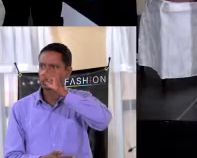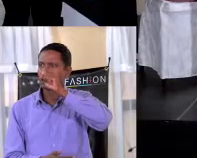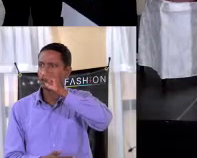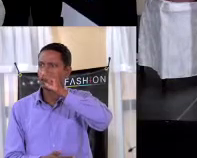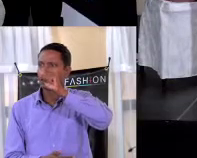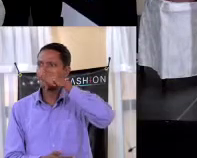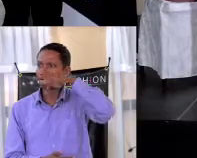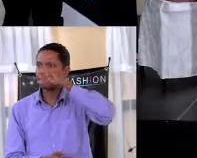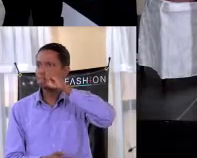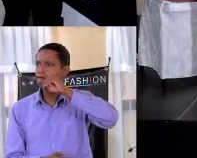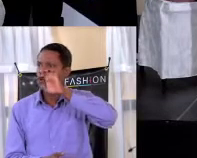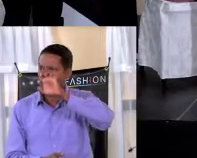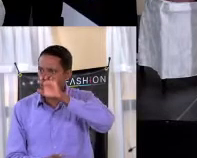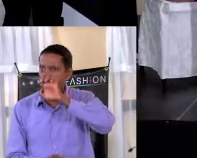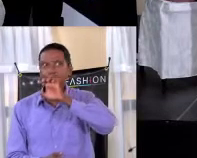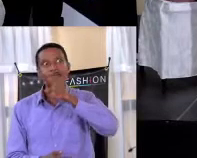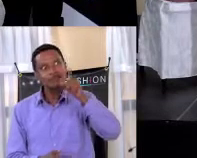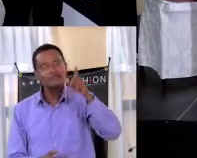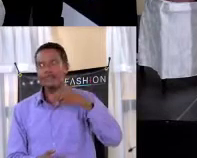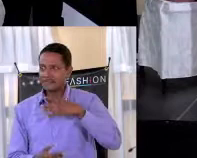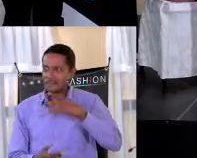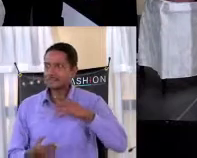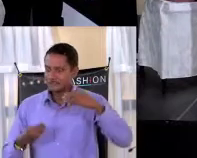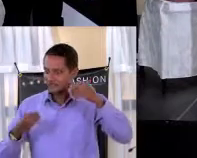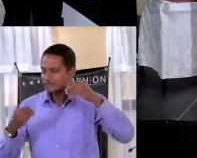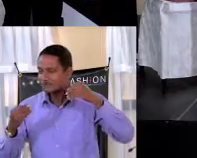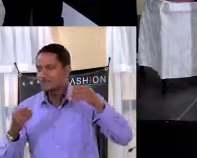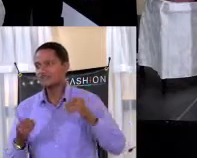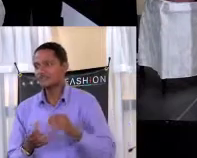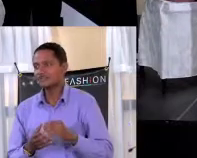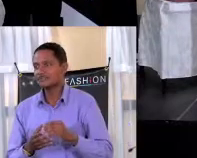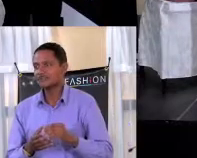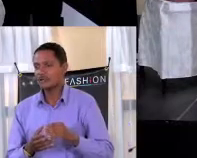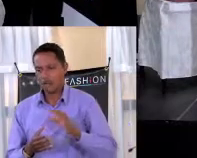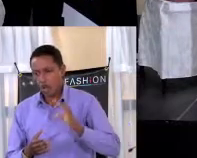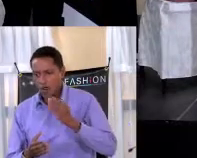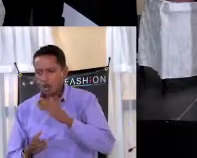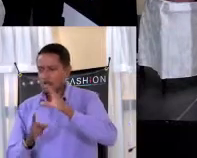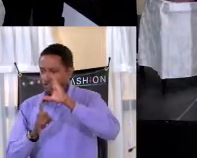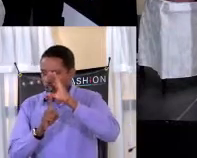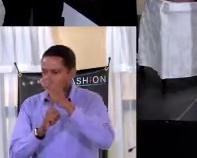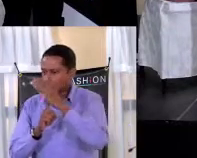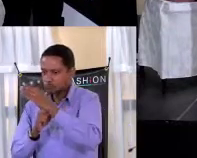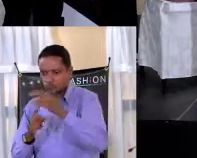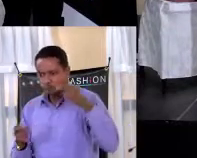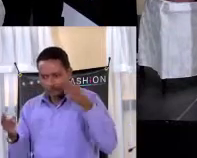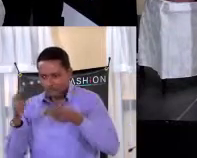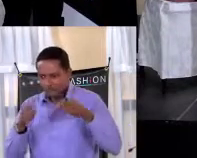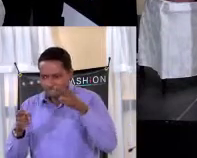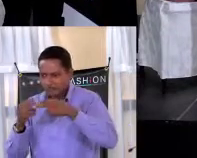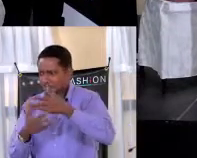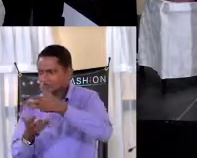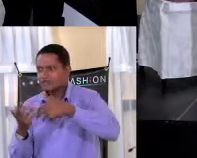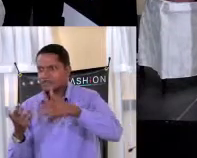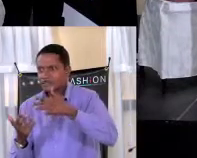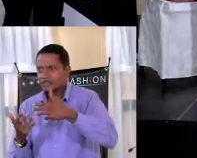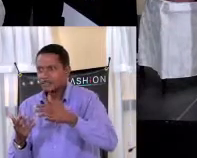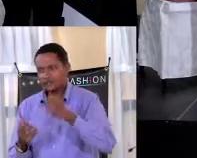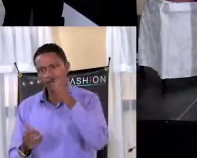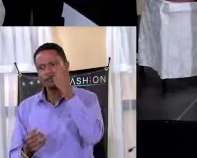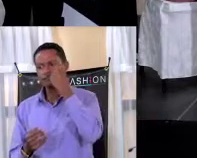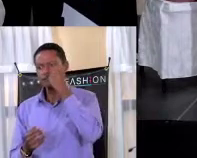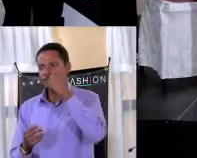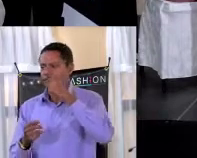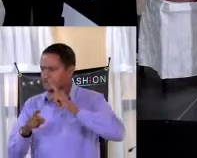way of life, our climate, our fusion of culture, our understanding of ethnicity. So